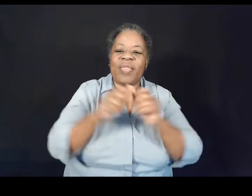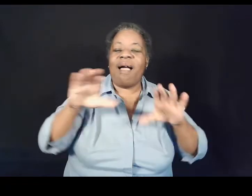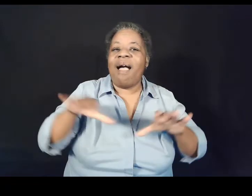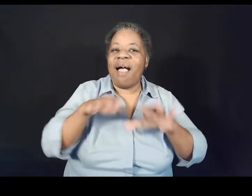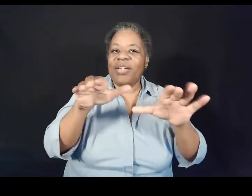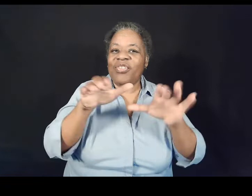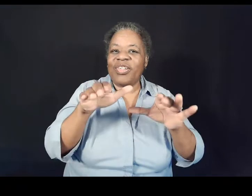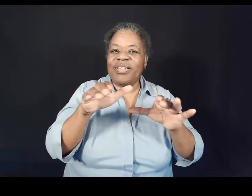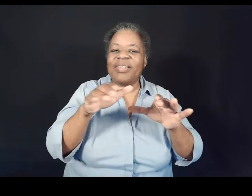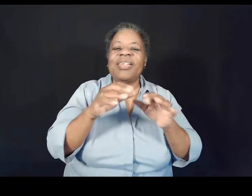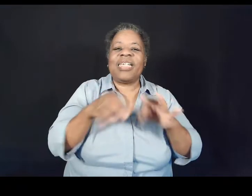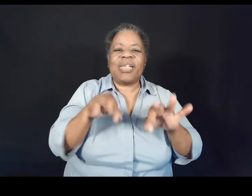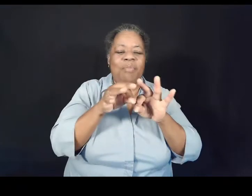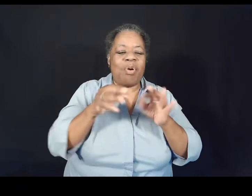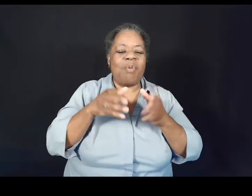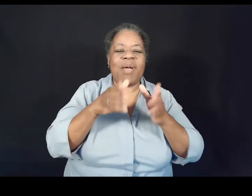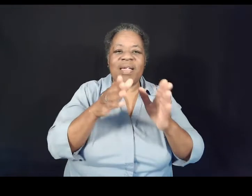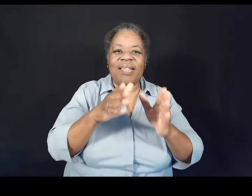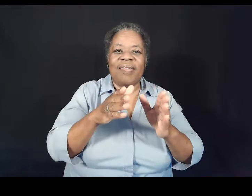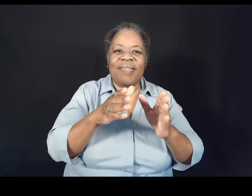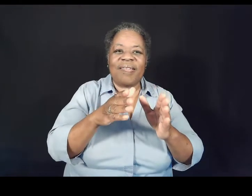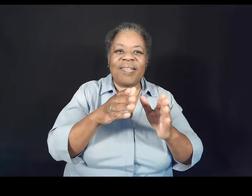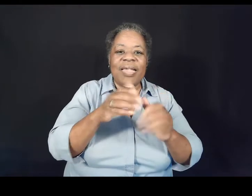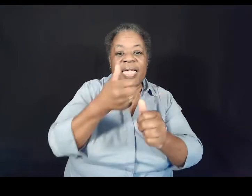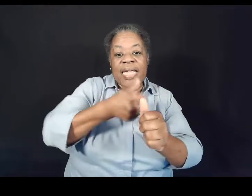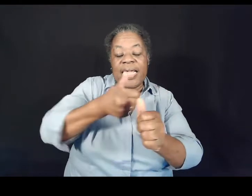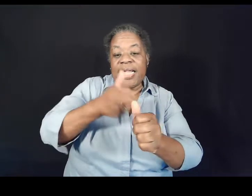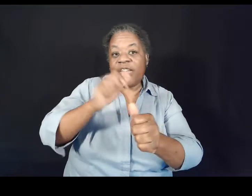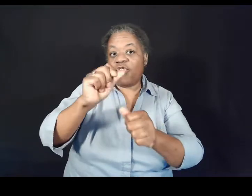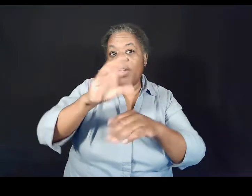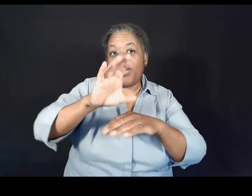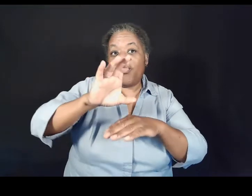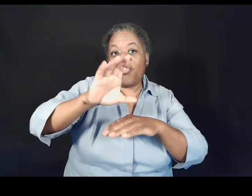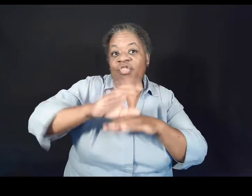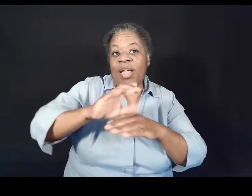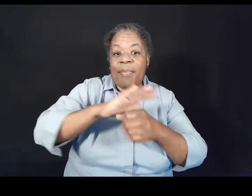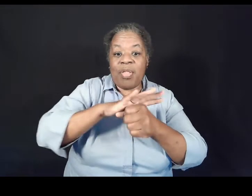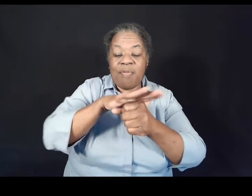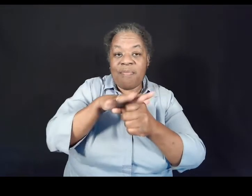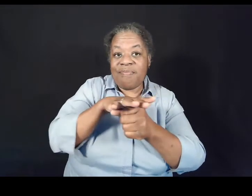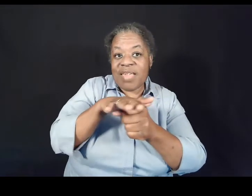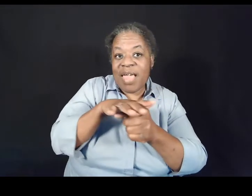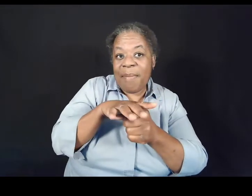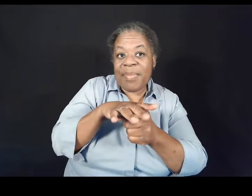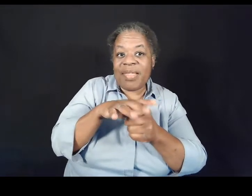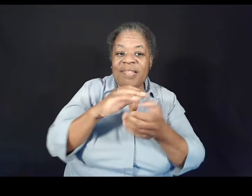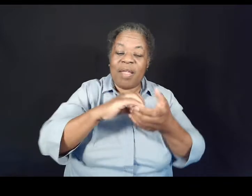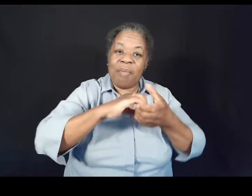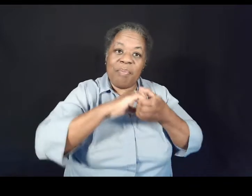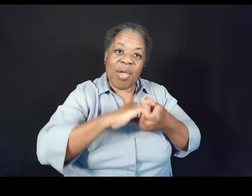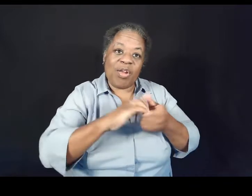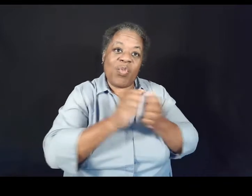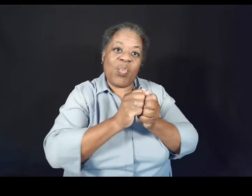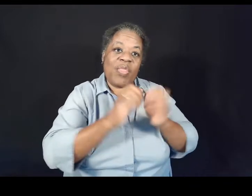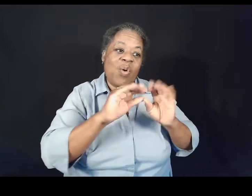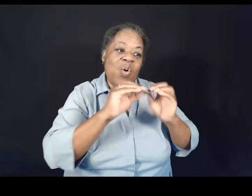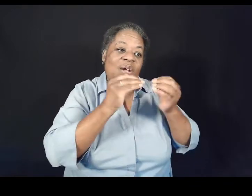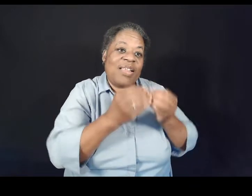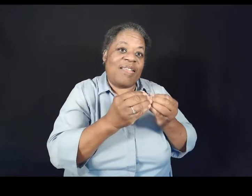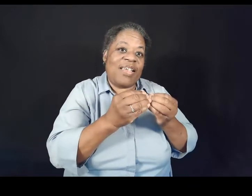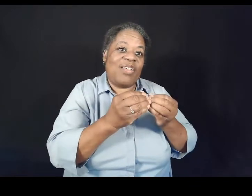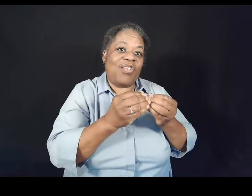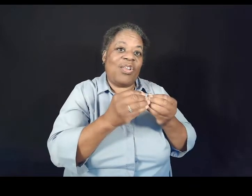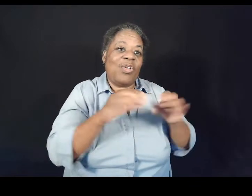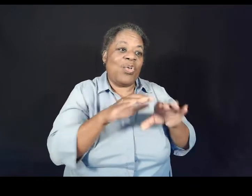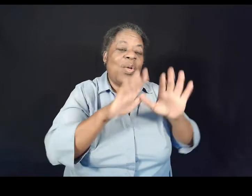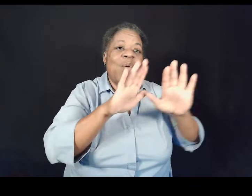meaningful ways. Each Grace Chapel campus has partnered with one or more local organizations doing great work in their local area, providing